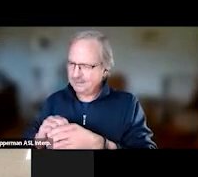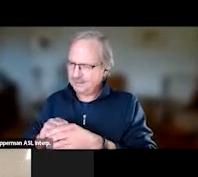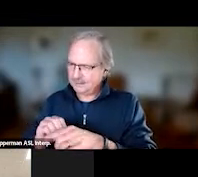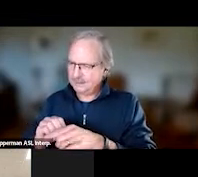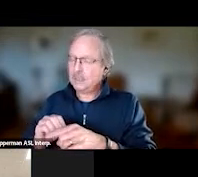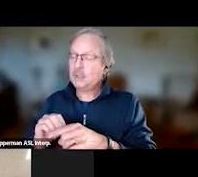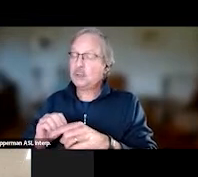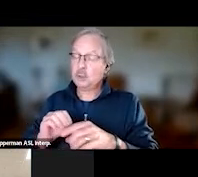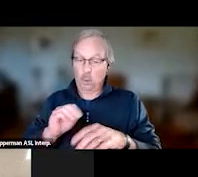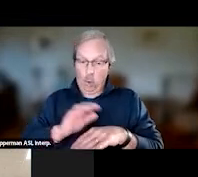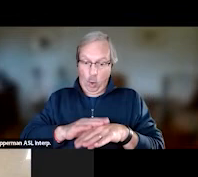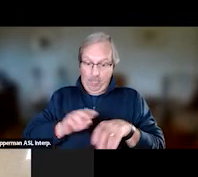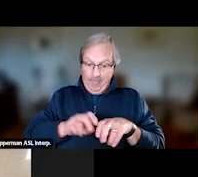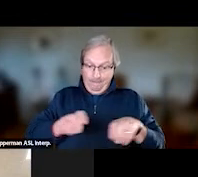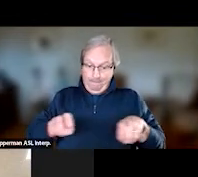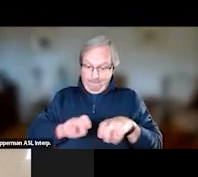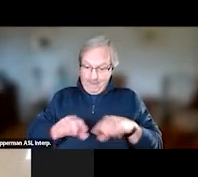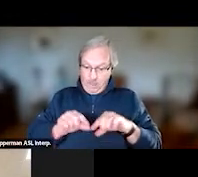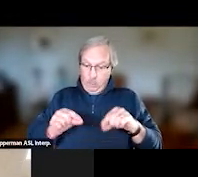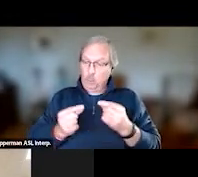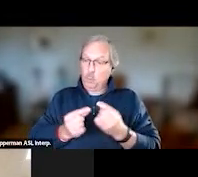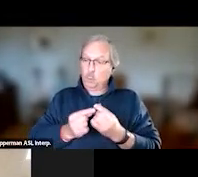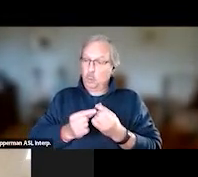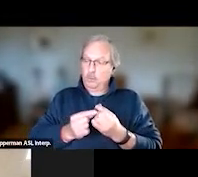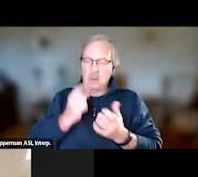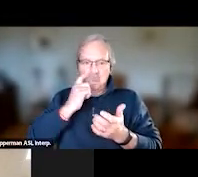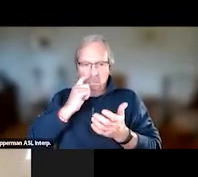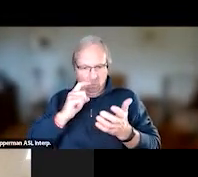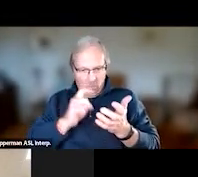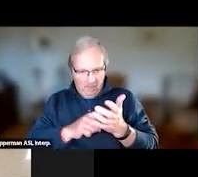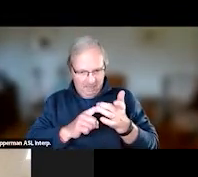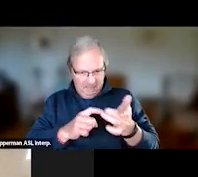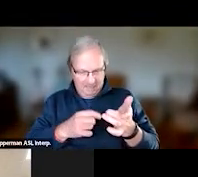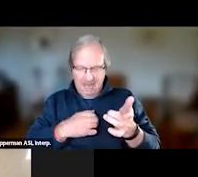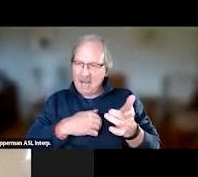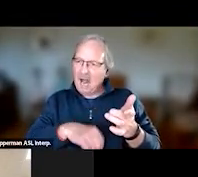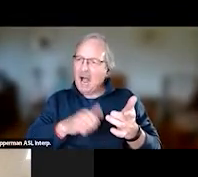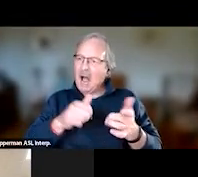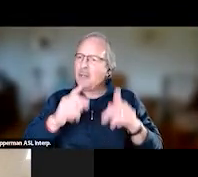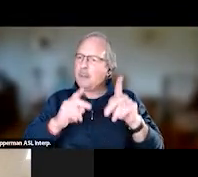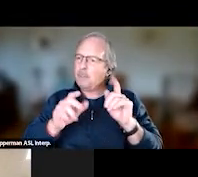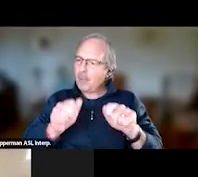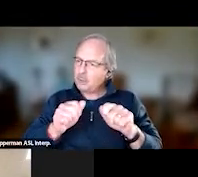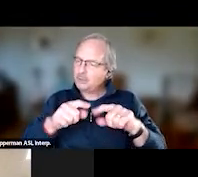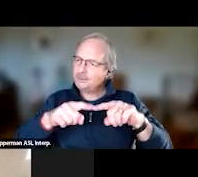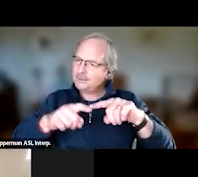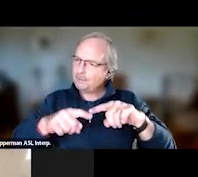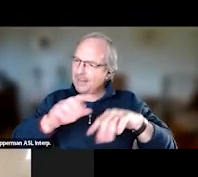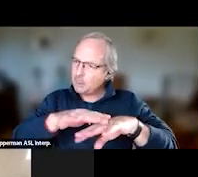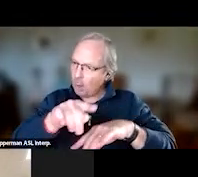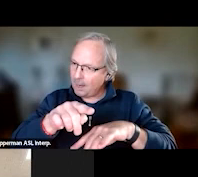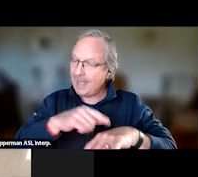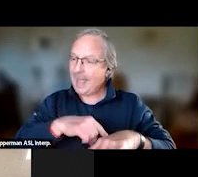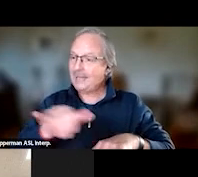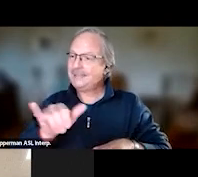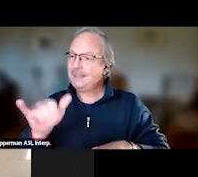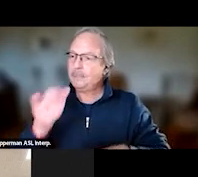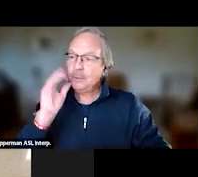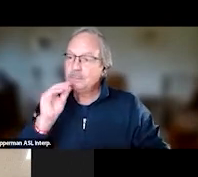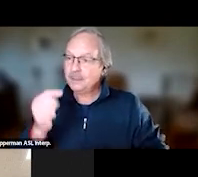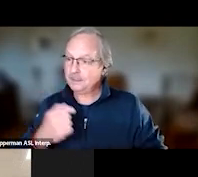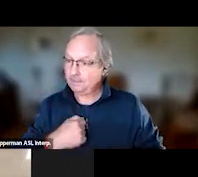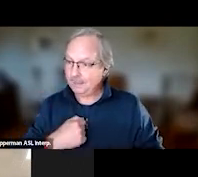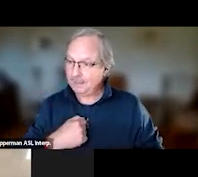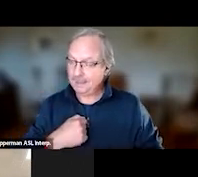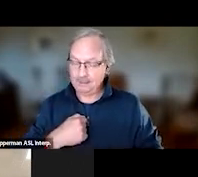Being in that panel group and recognizing that I had other people I could lean on, other people who had similar experiences to me, it connected